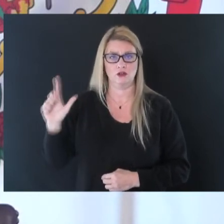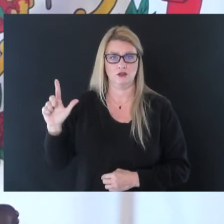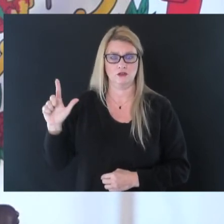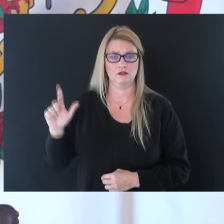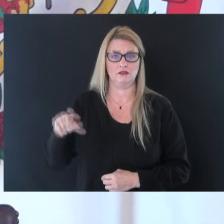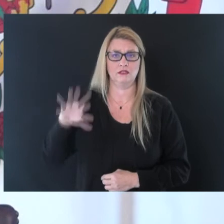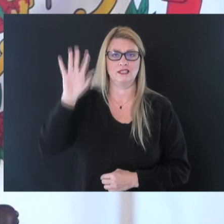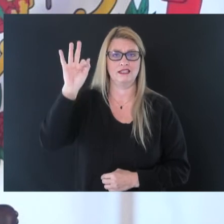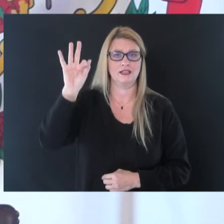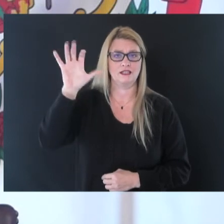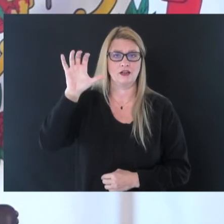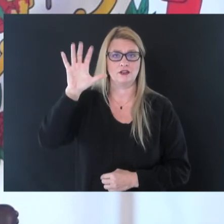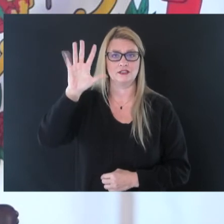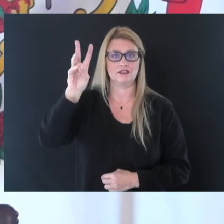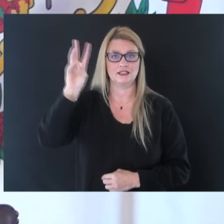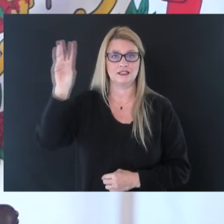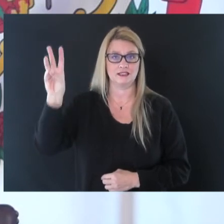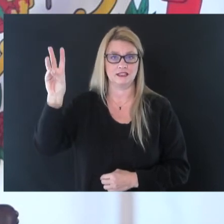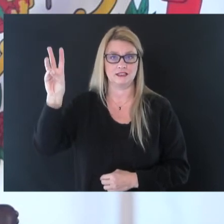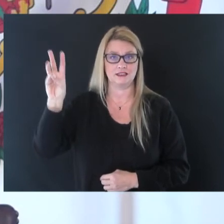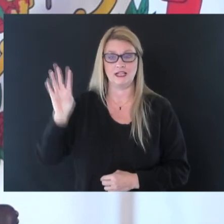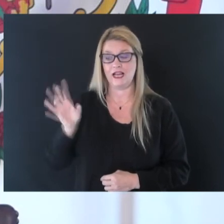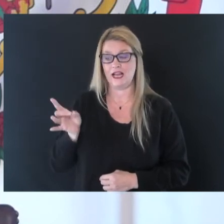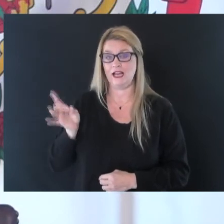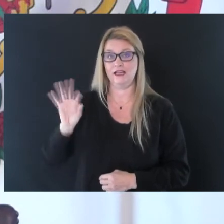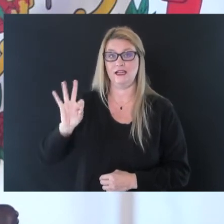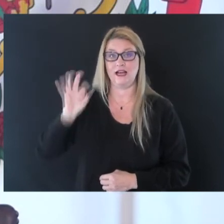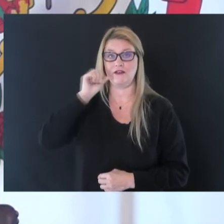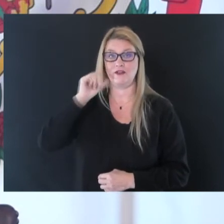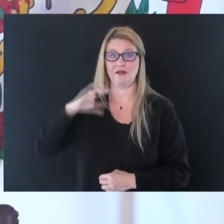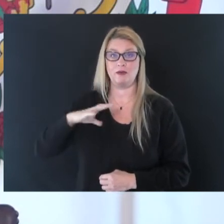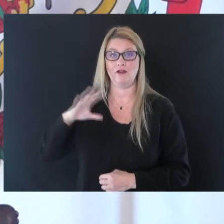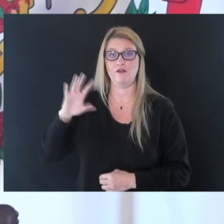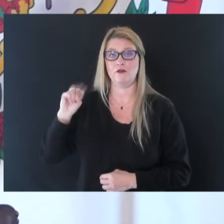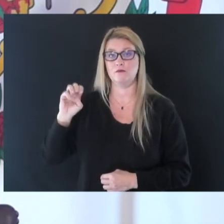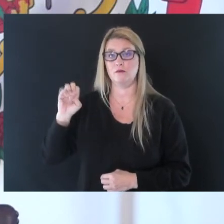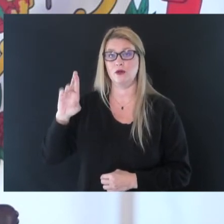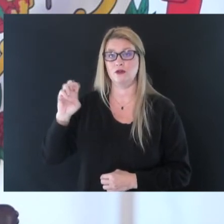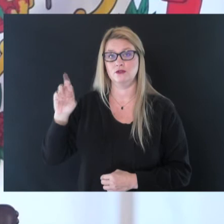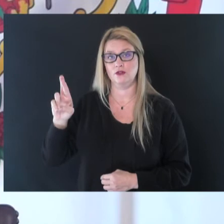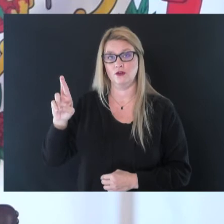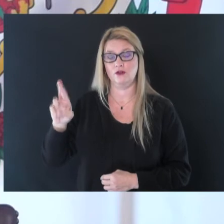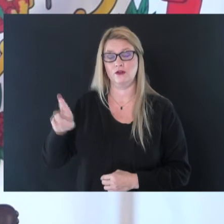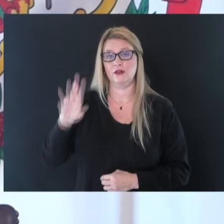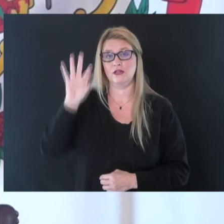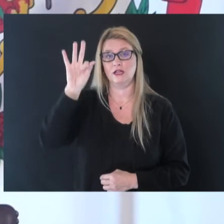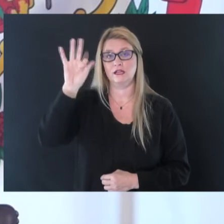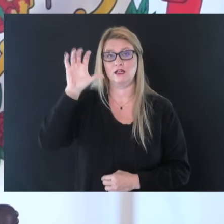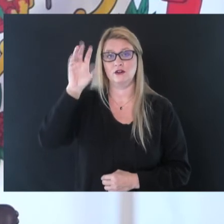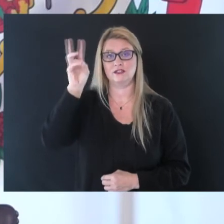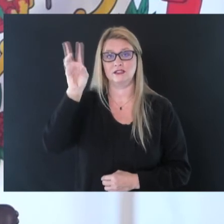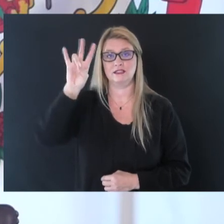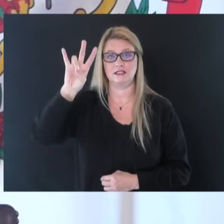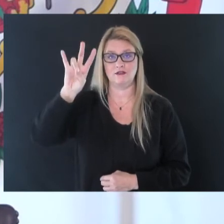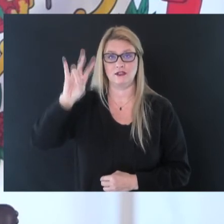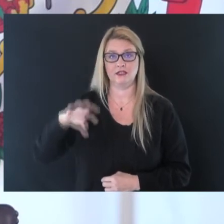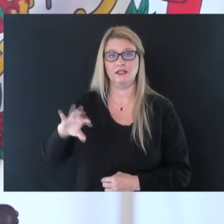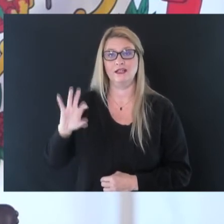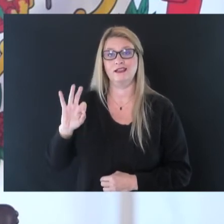Our 1966th death is an 89-year-old female from Mercer County. Our 1967th death